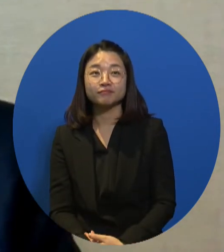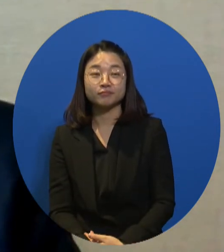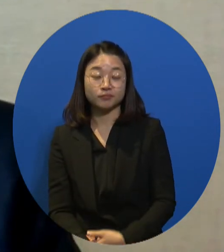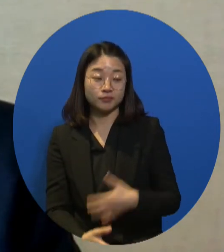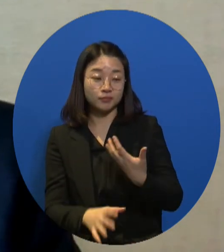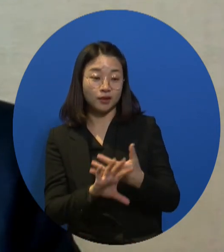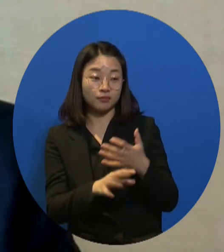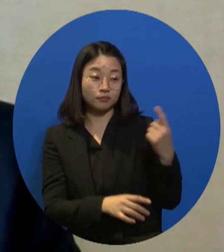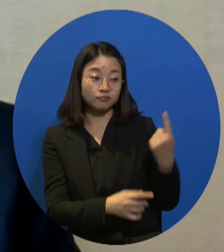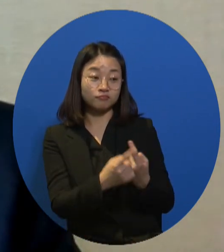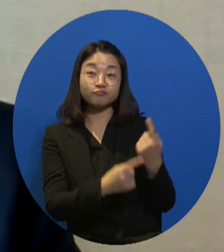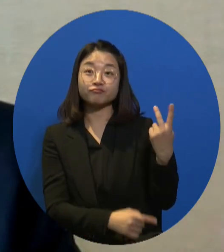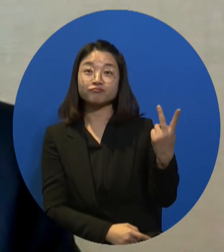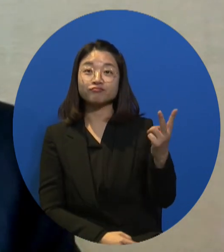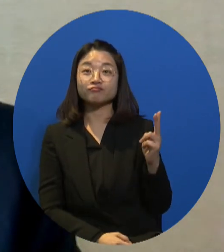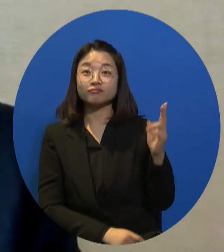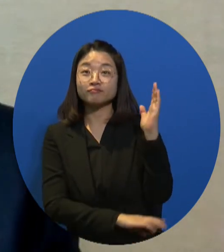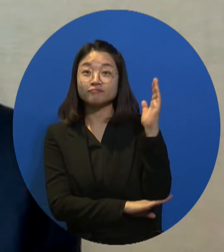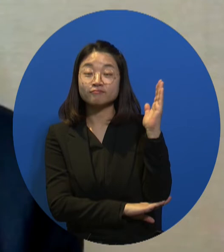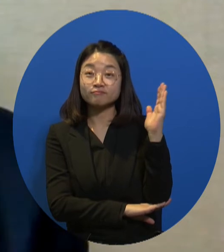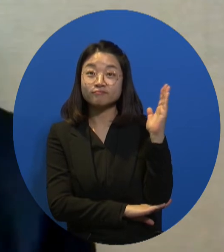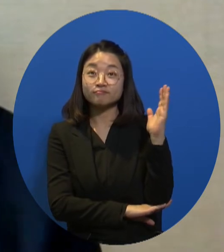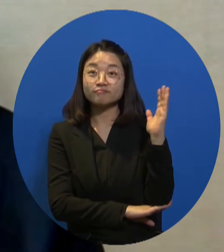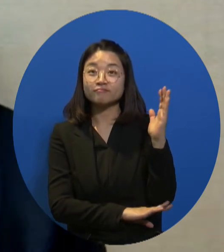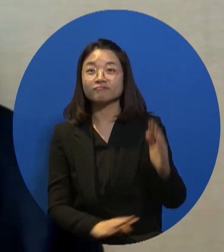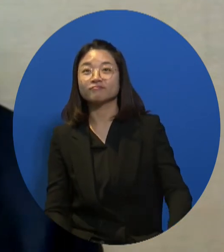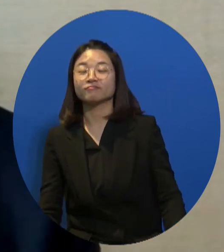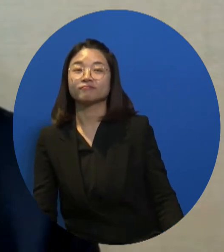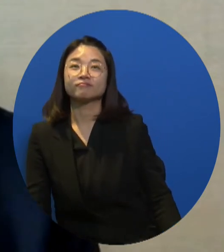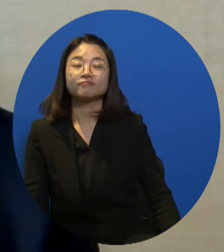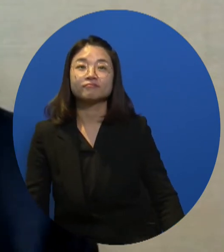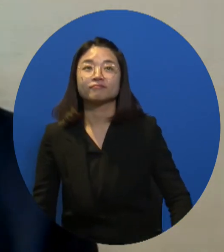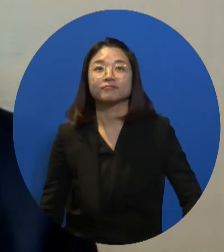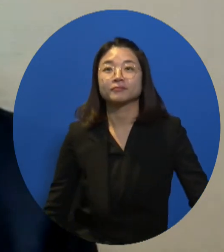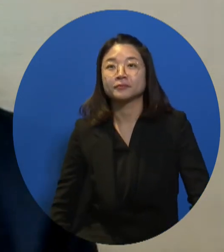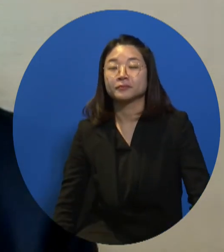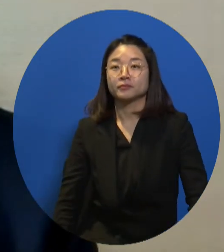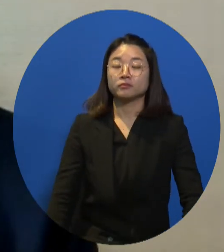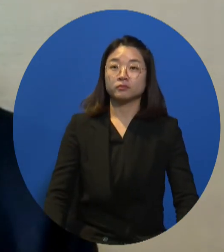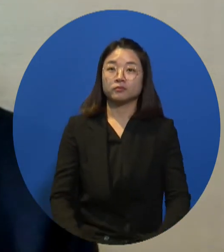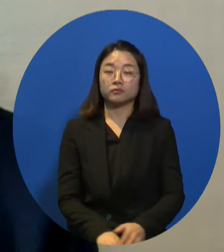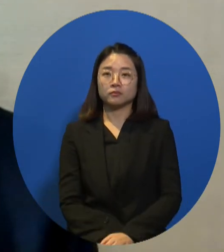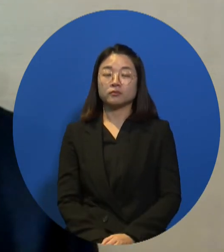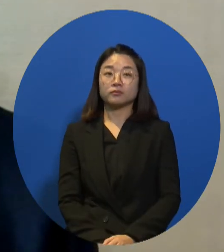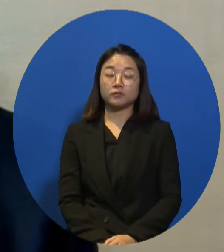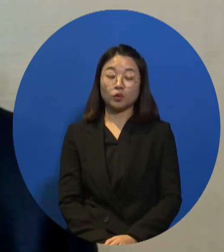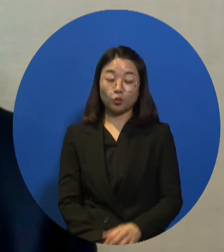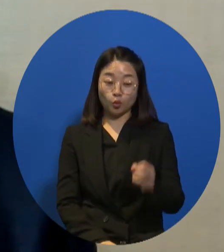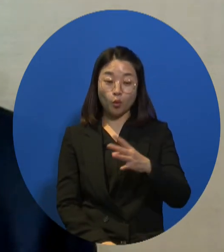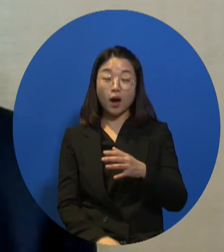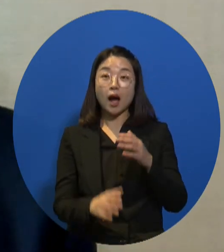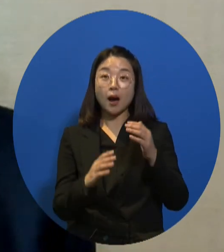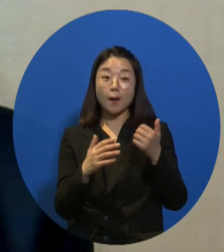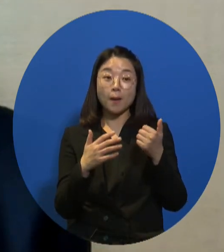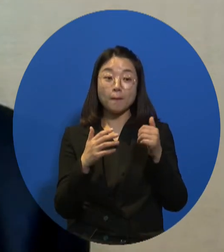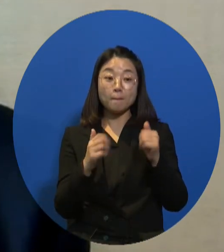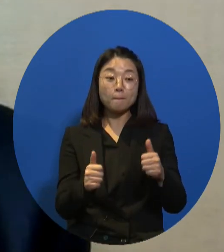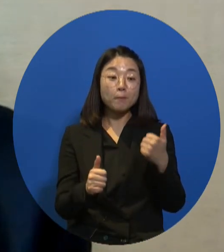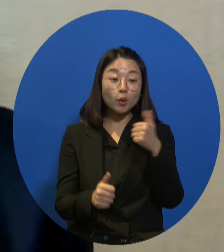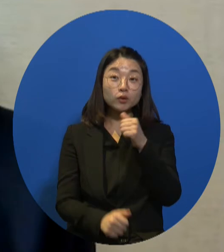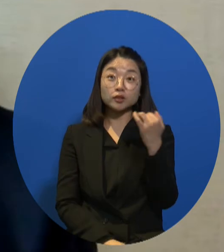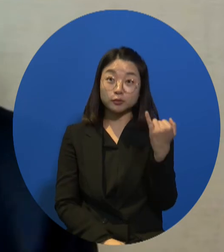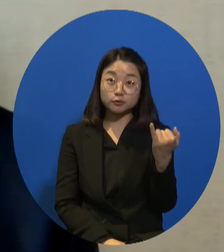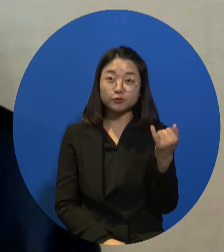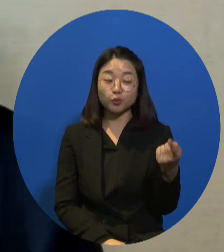And I enjoyed listening to the presentations by Ellen Clifford and Steve Allen, as well as lawyer Lee